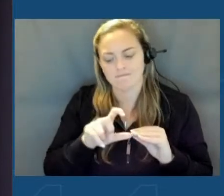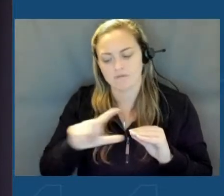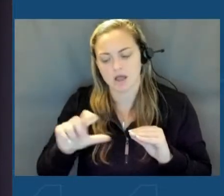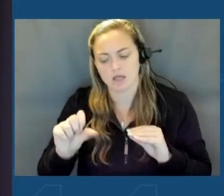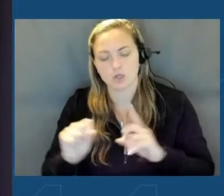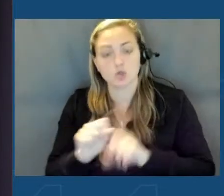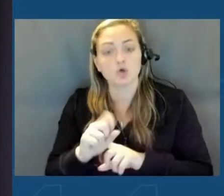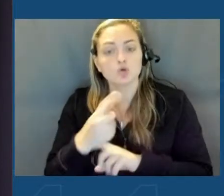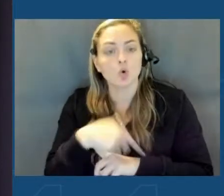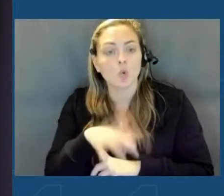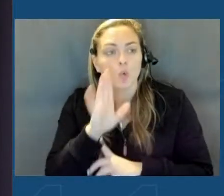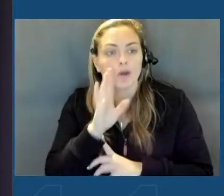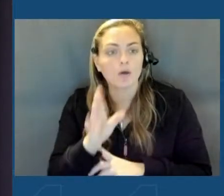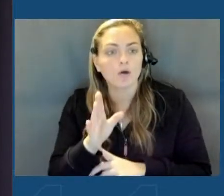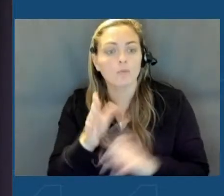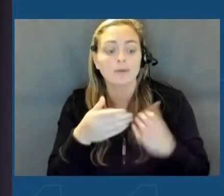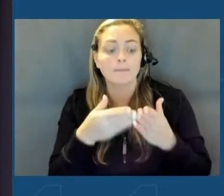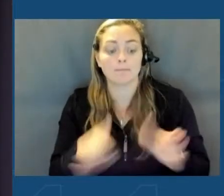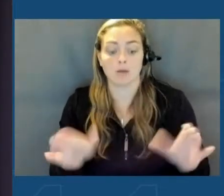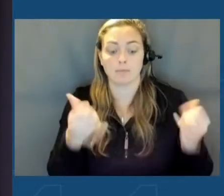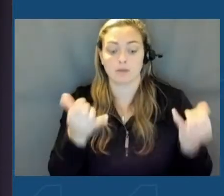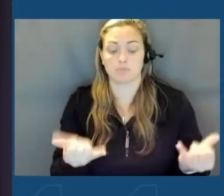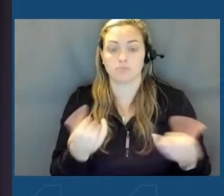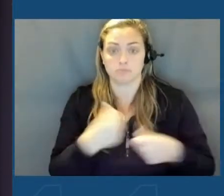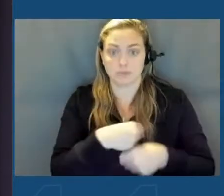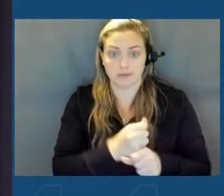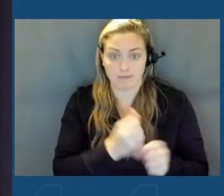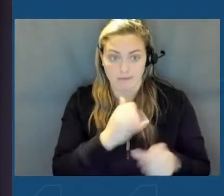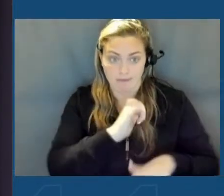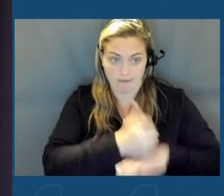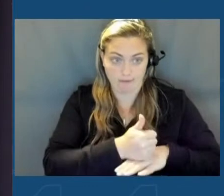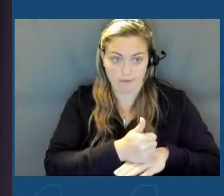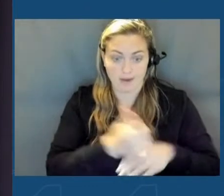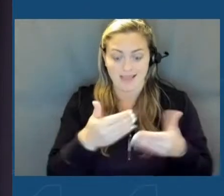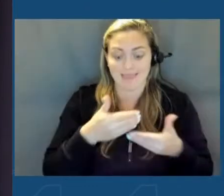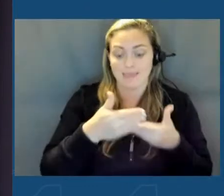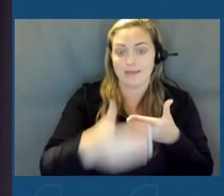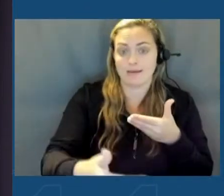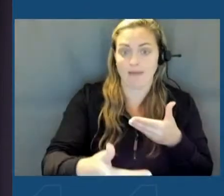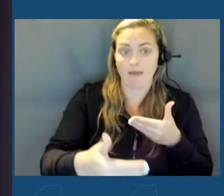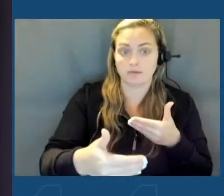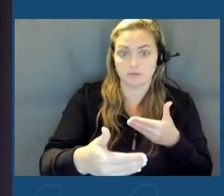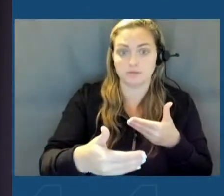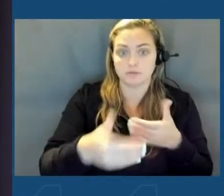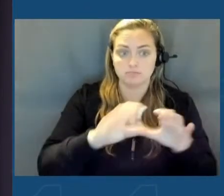we'll be making public today the allocation of our next tranche of